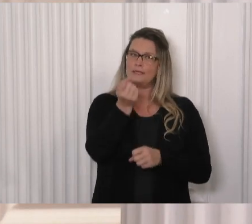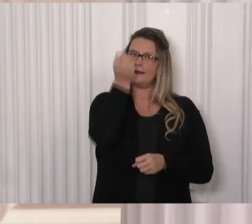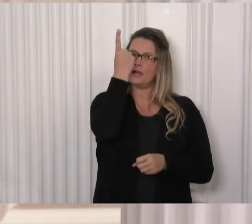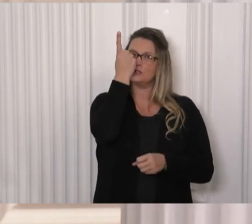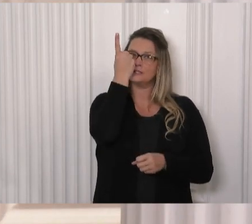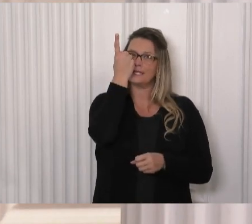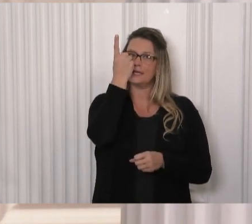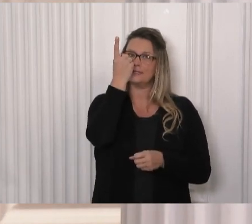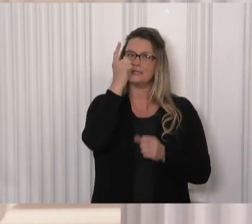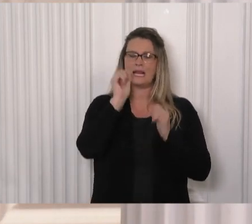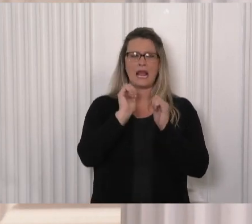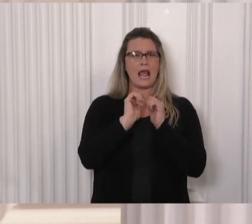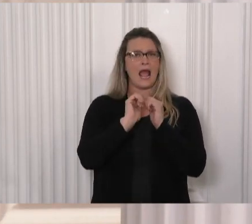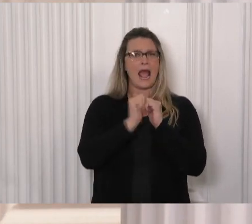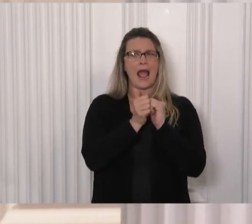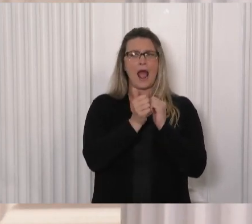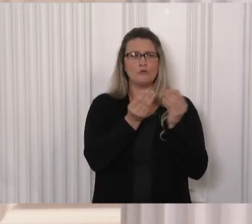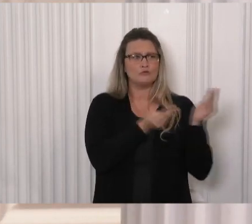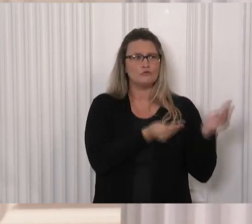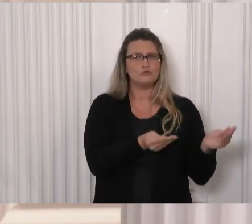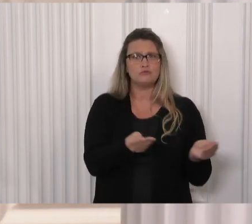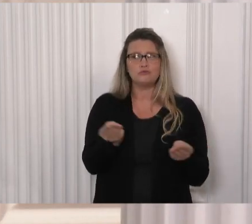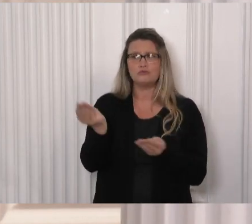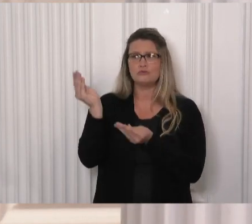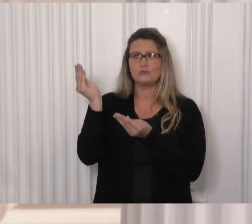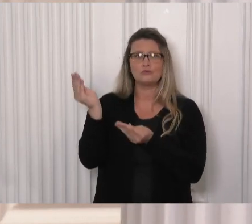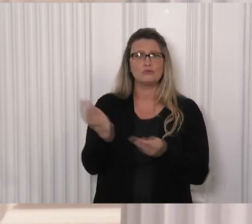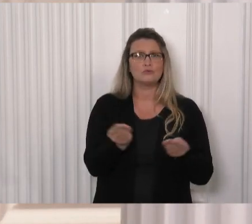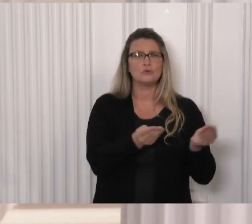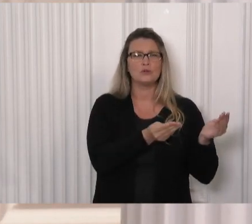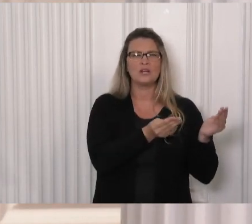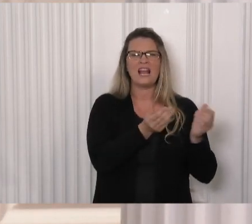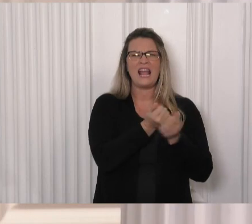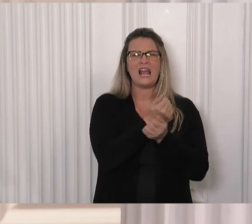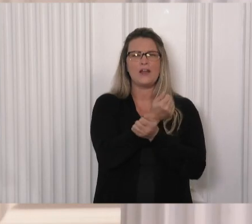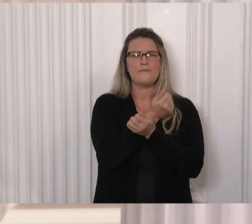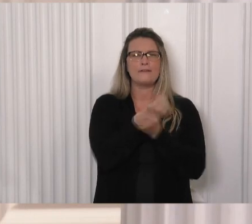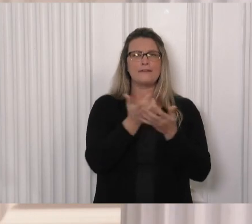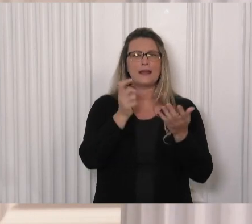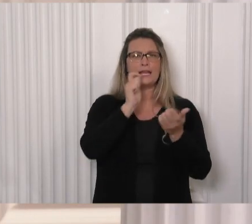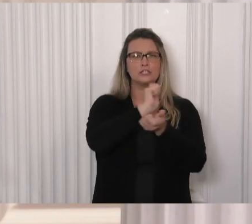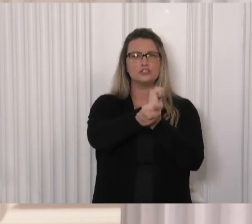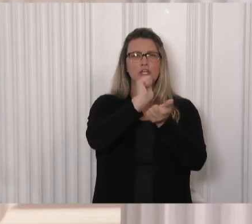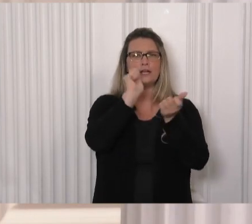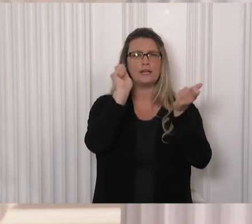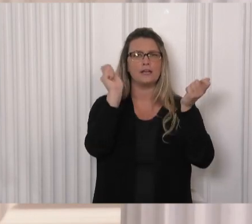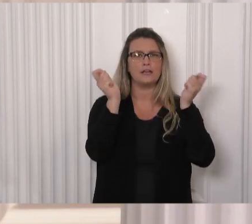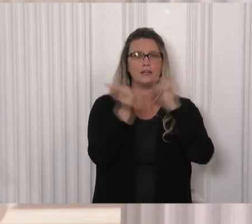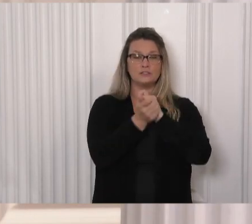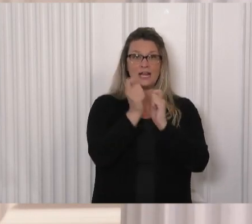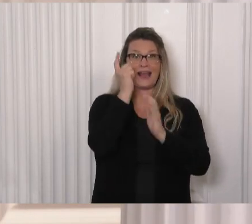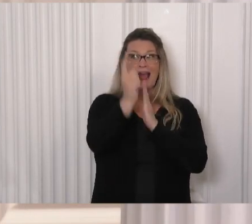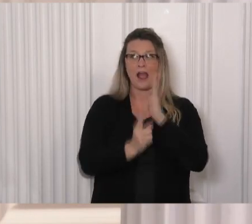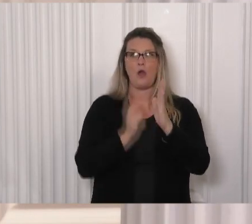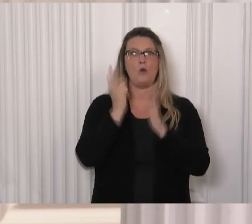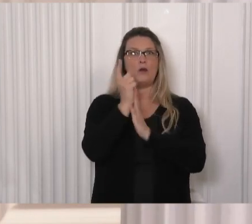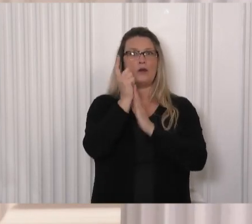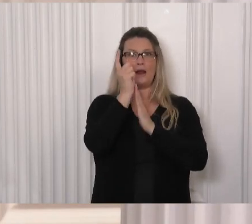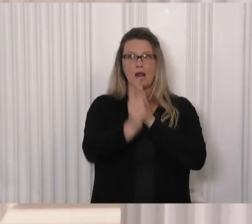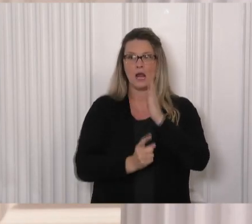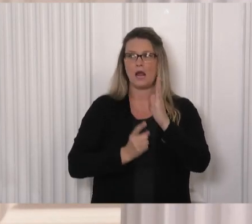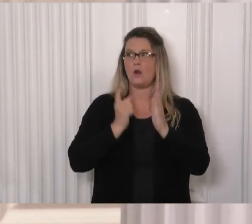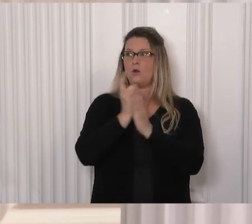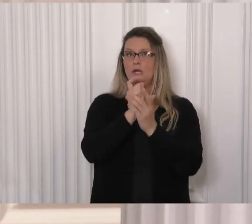is. This changes every hour or two. This is not something that you can lay aside